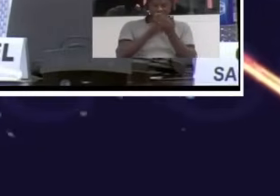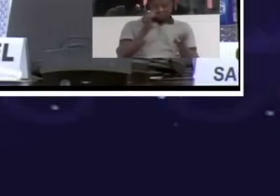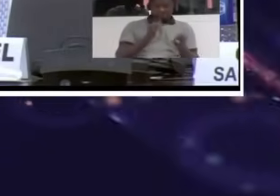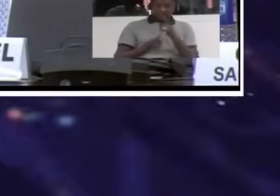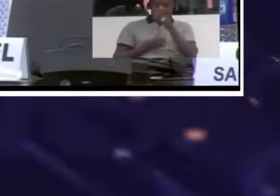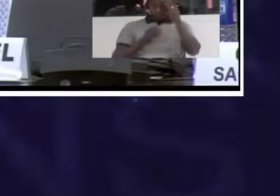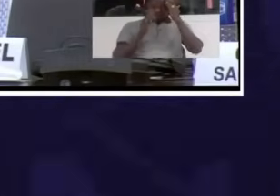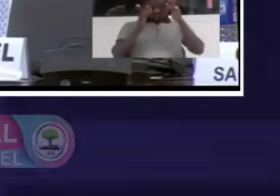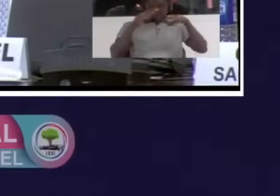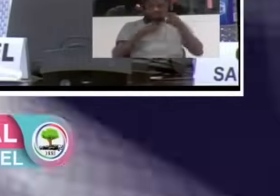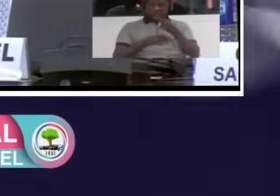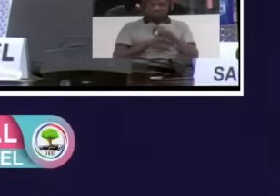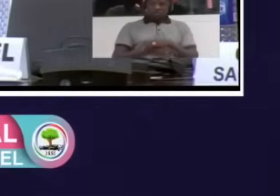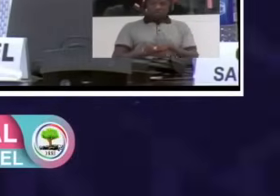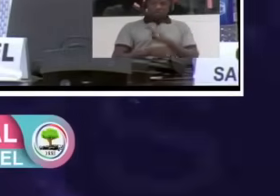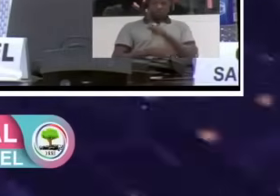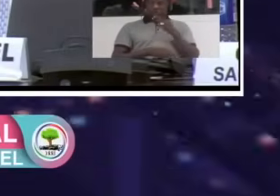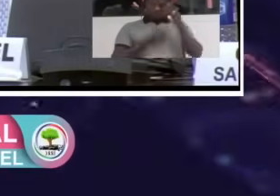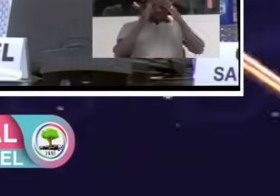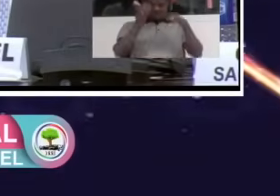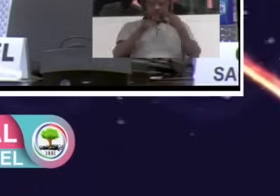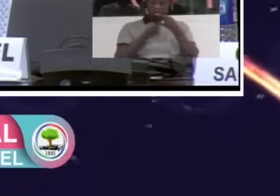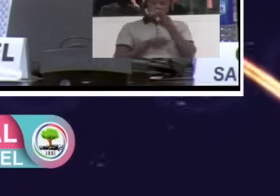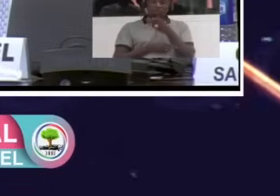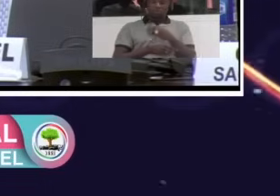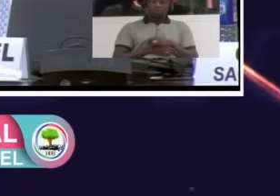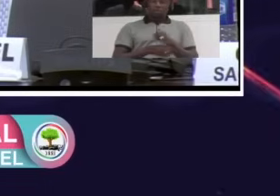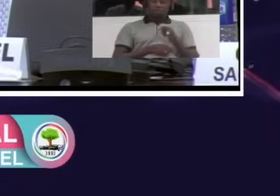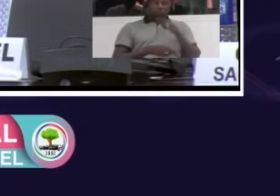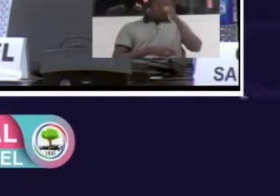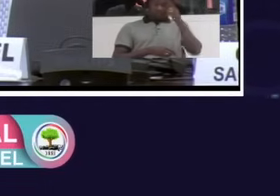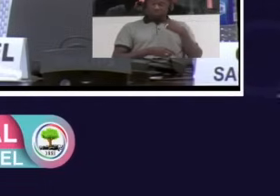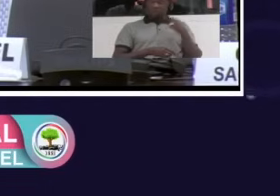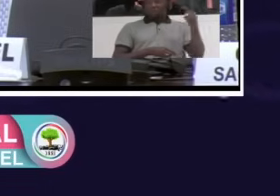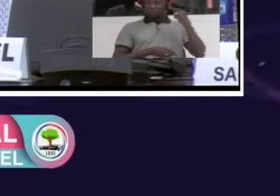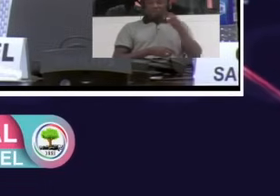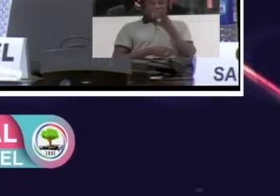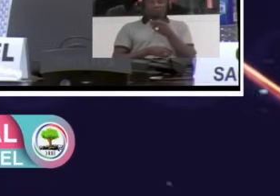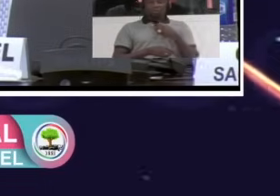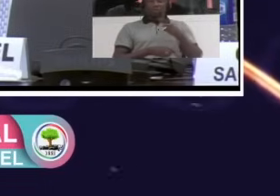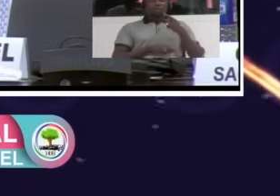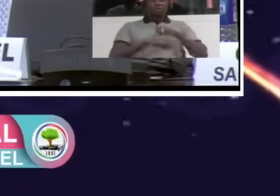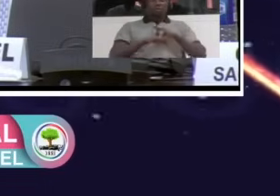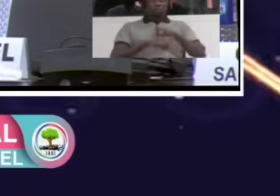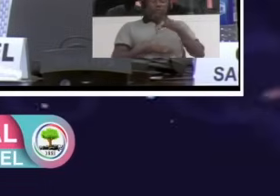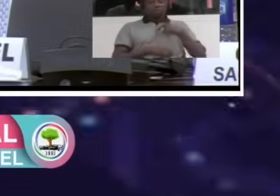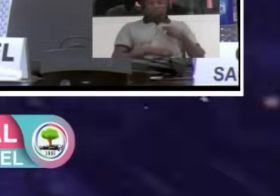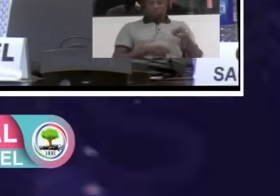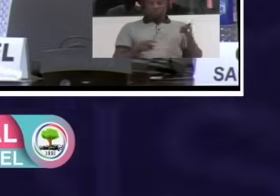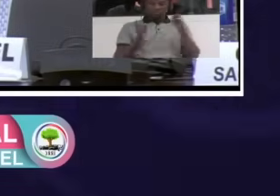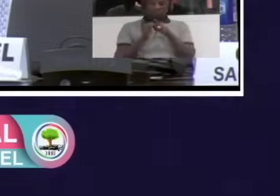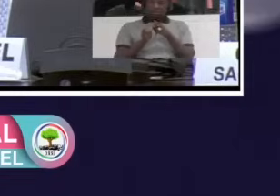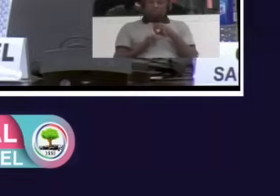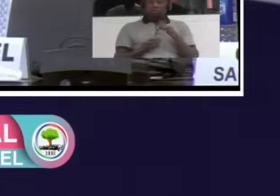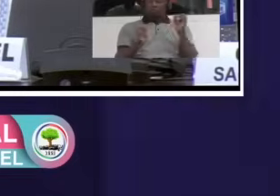of that? No, I didn't attend that operation. I heard him explaining about that operation. But the one I attend, that nobody